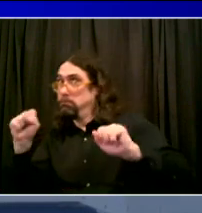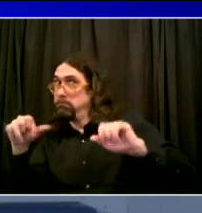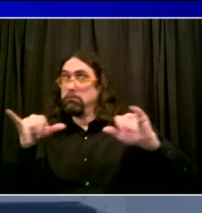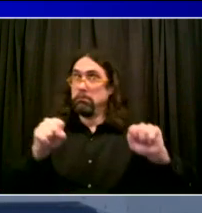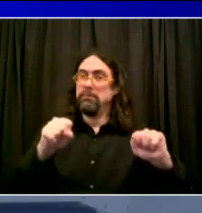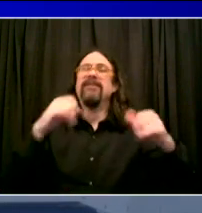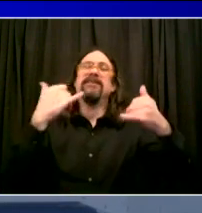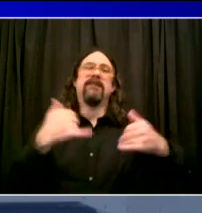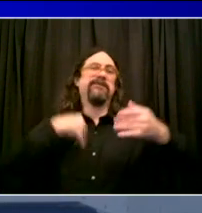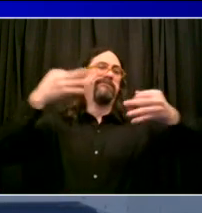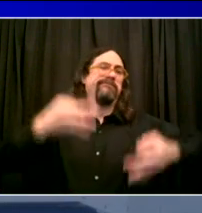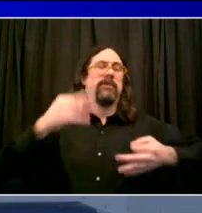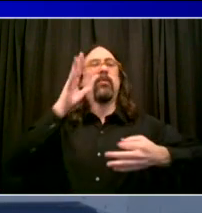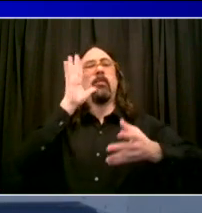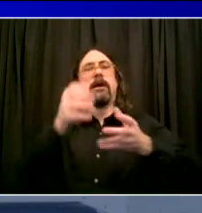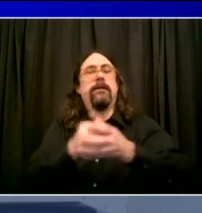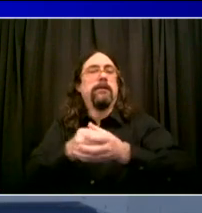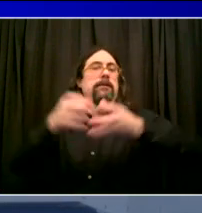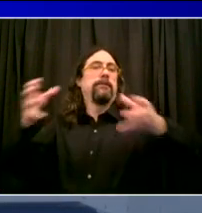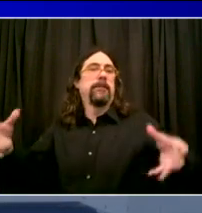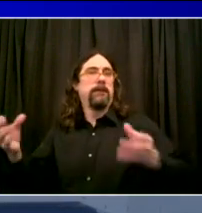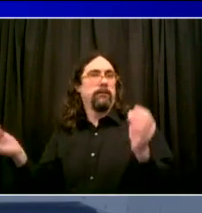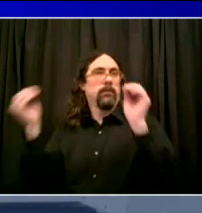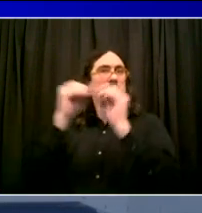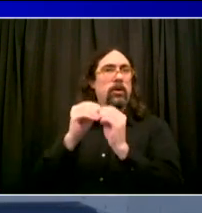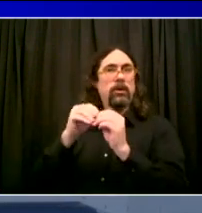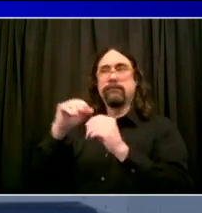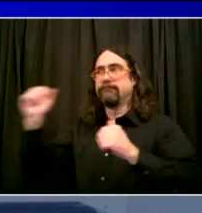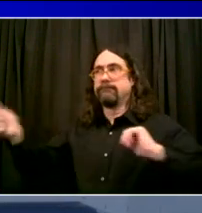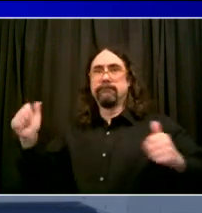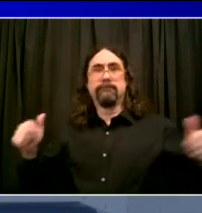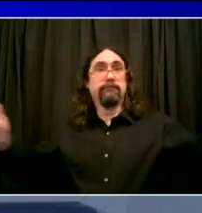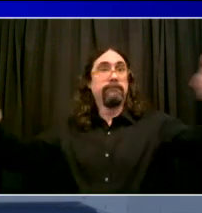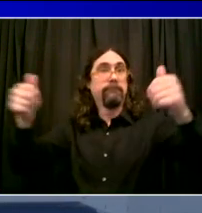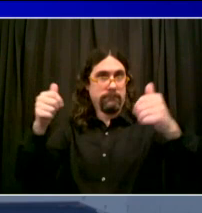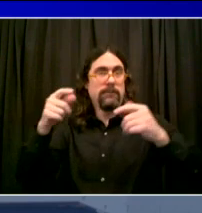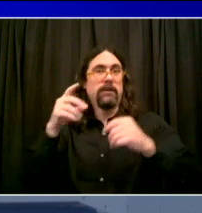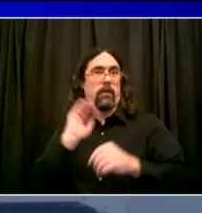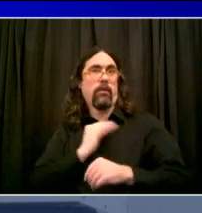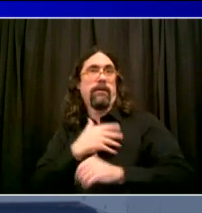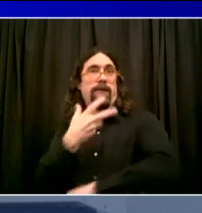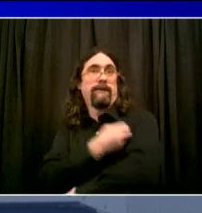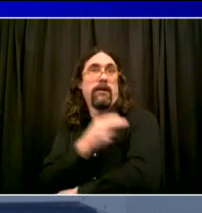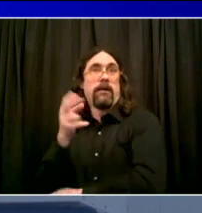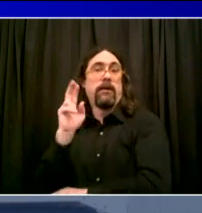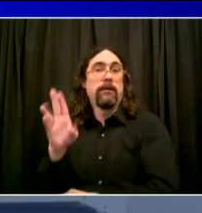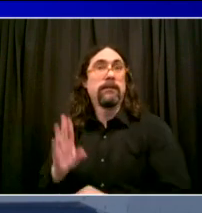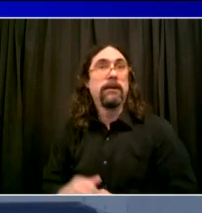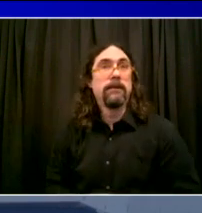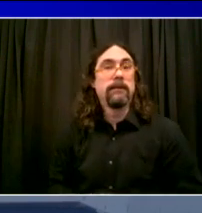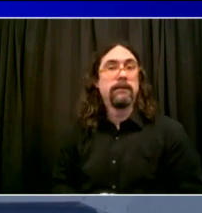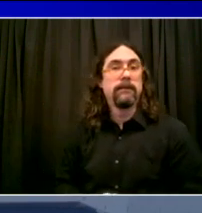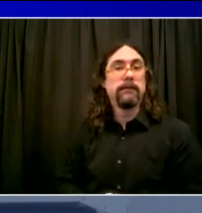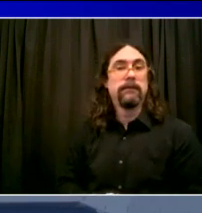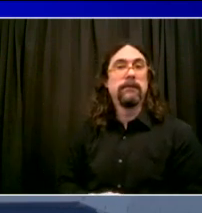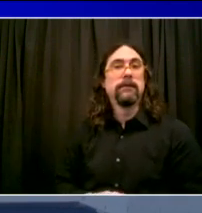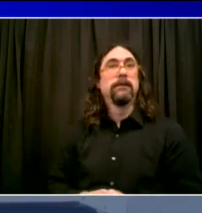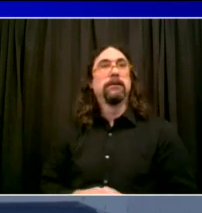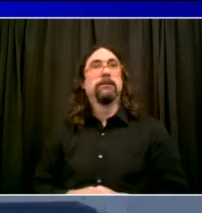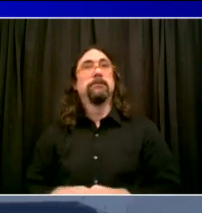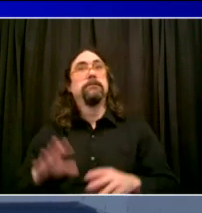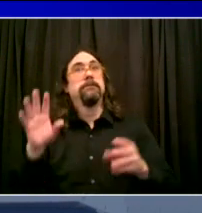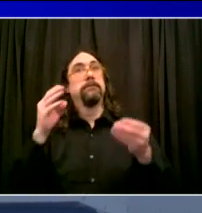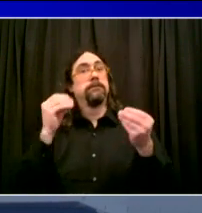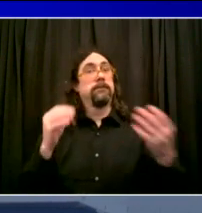you an update, important update. We have a special election today. We've had a lot of special elections lately, some more coming up. Special election today in Council